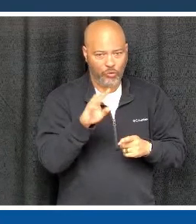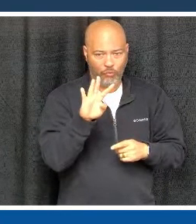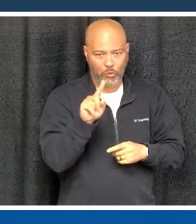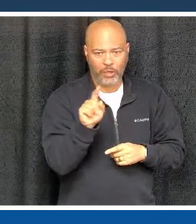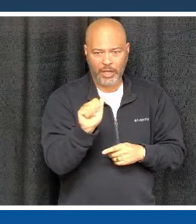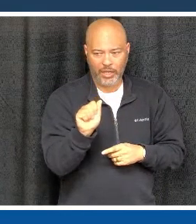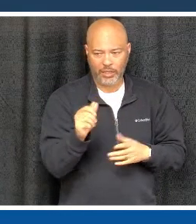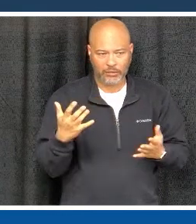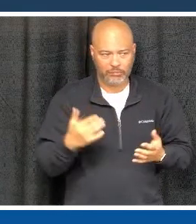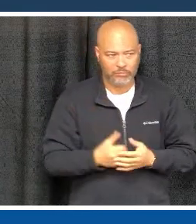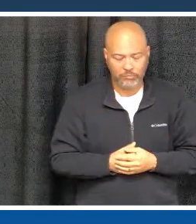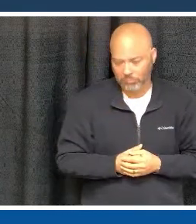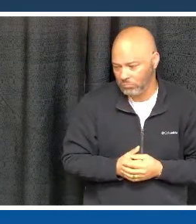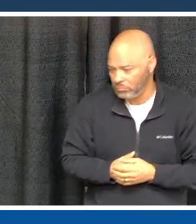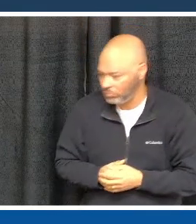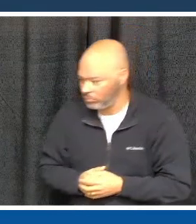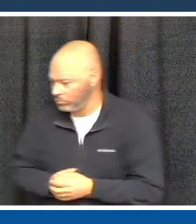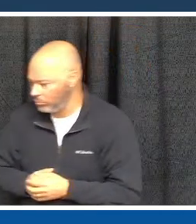Boulevard.